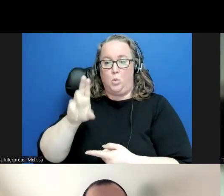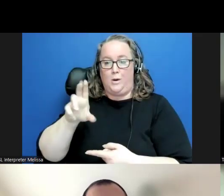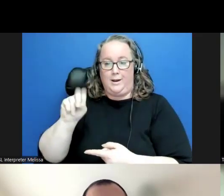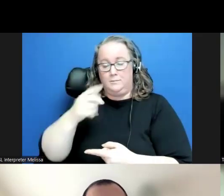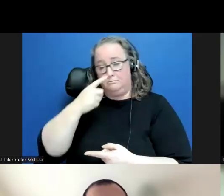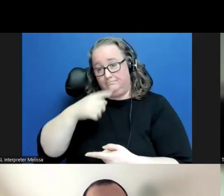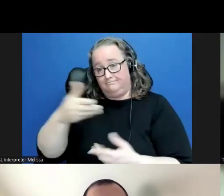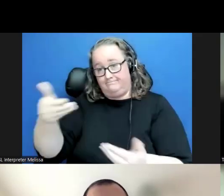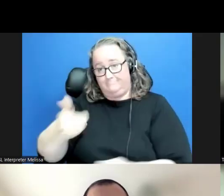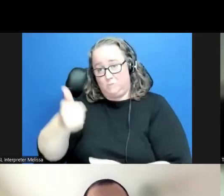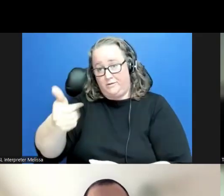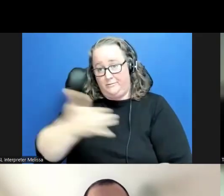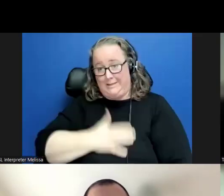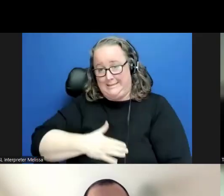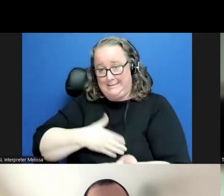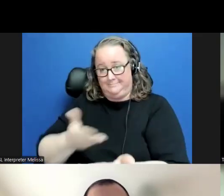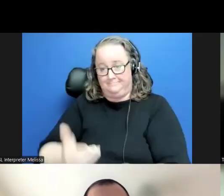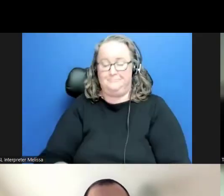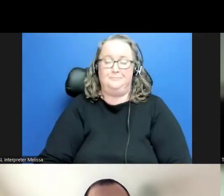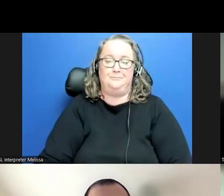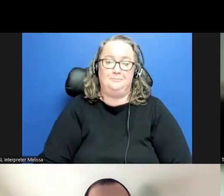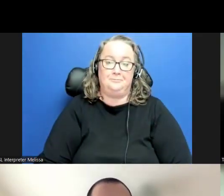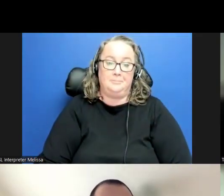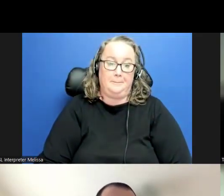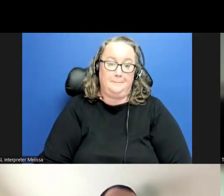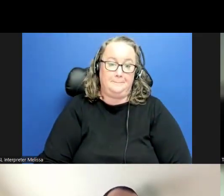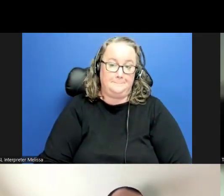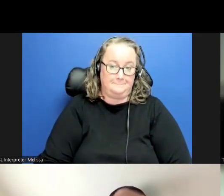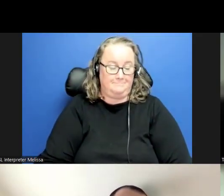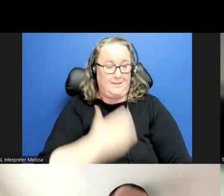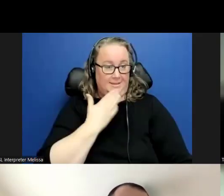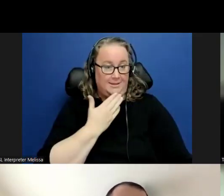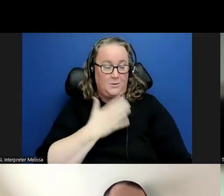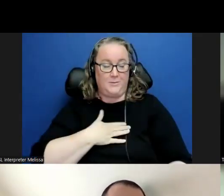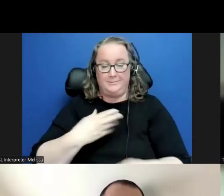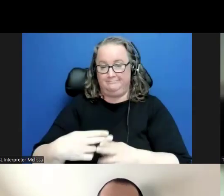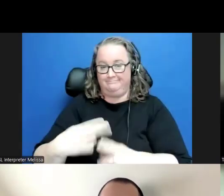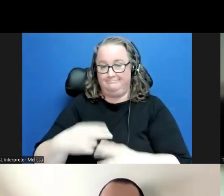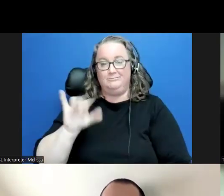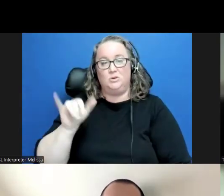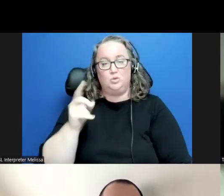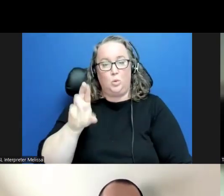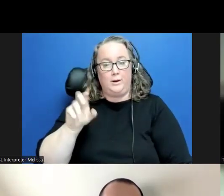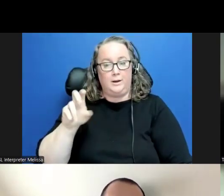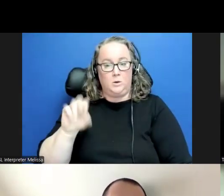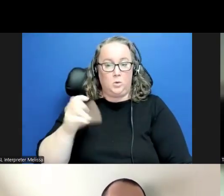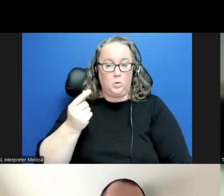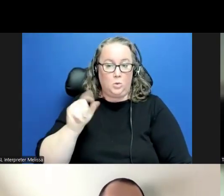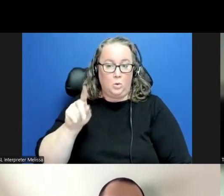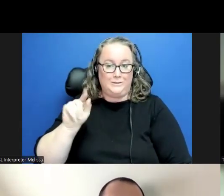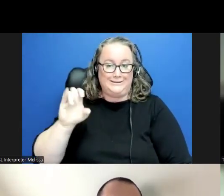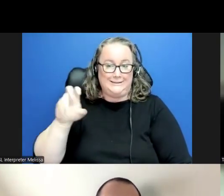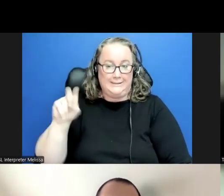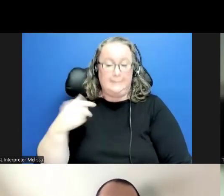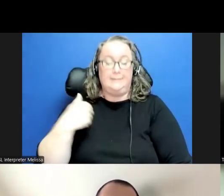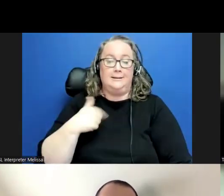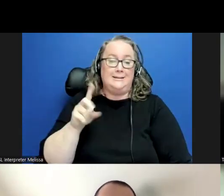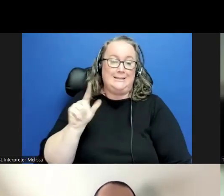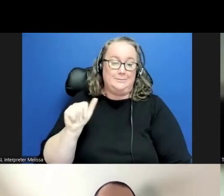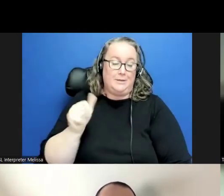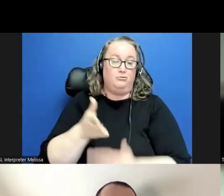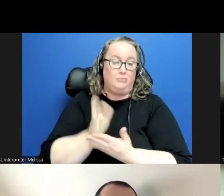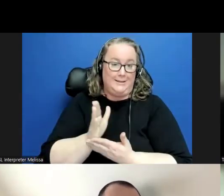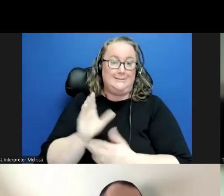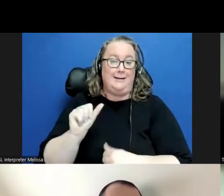would you like to introduce yourself? Thank you, Tatum. My name is Jordan Goldstein. I'm a disability rights